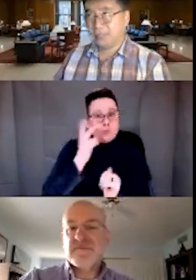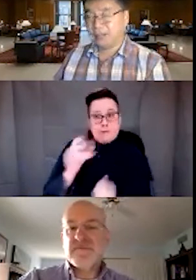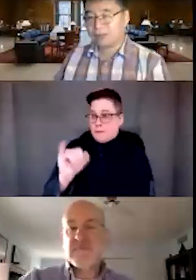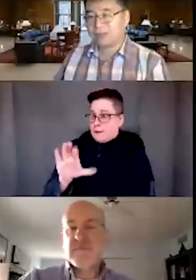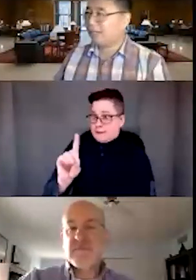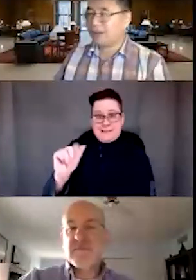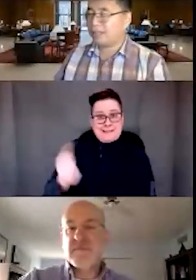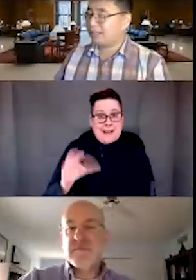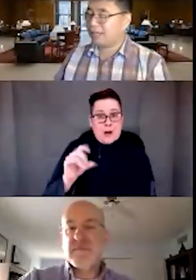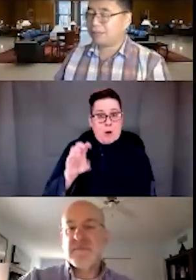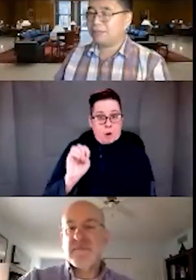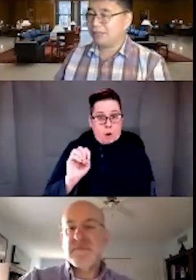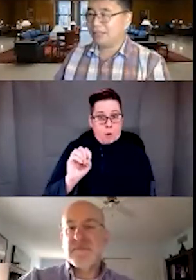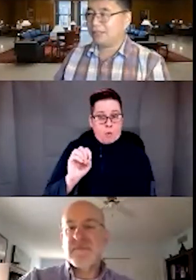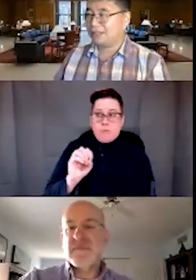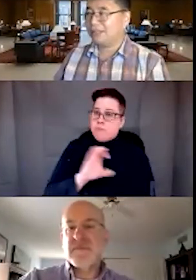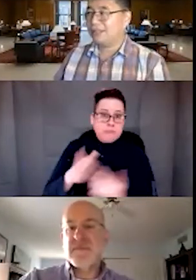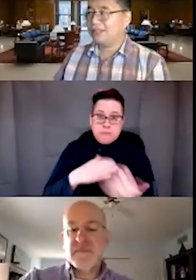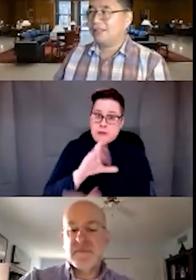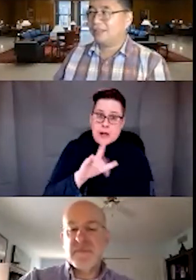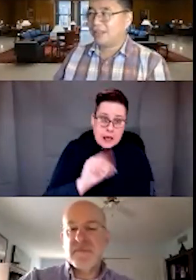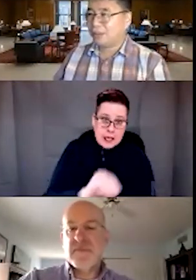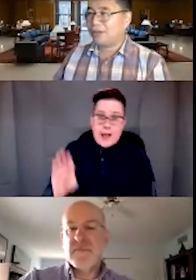ICD-10 codes, either in claims or in billings,